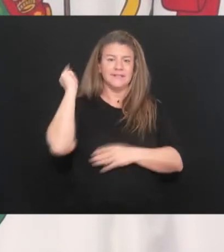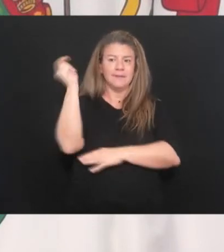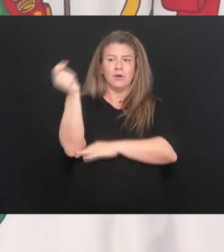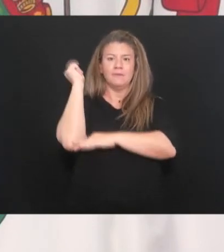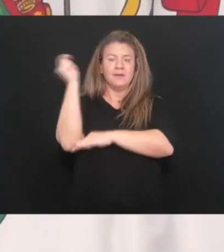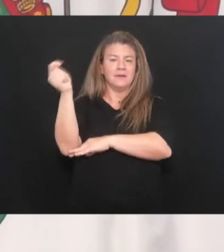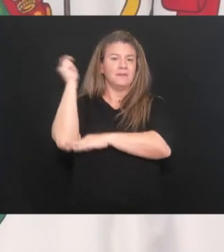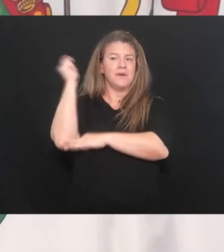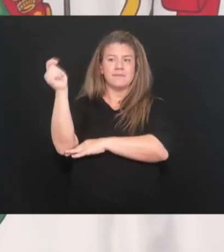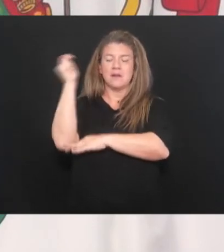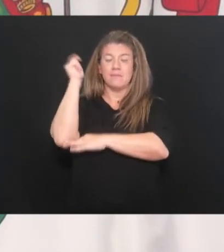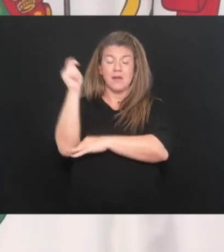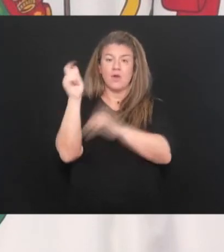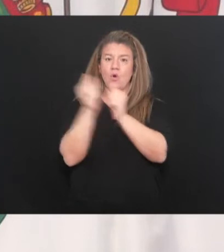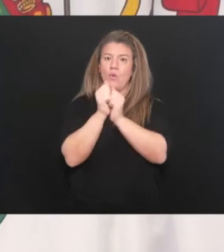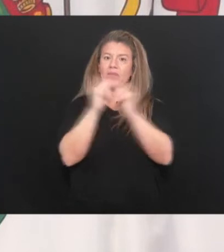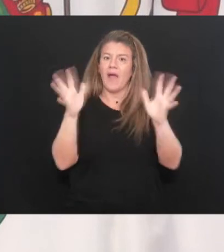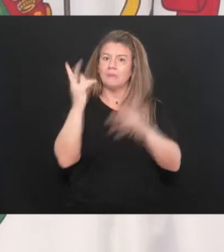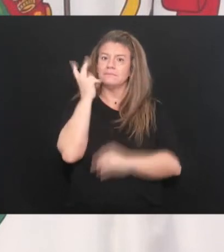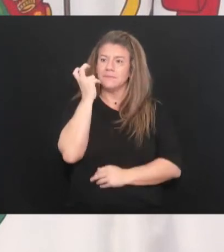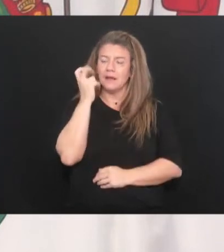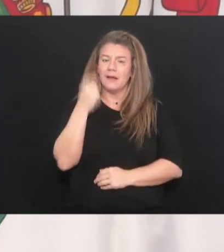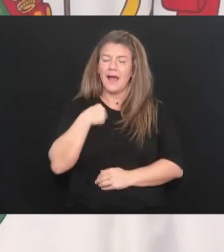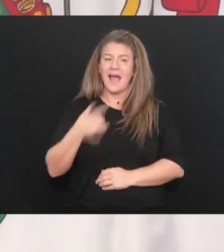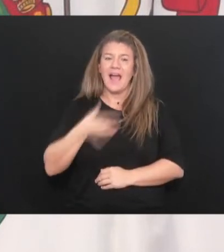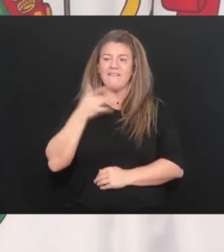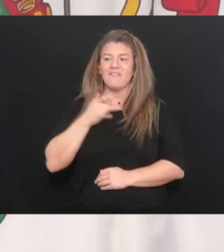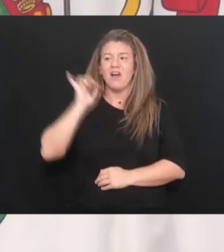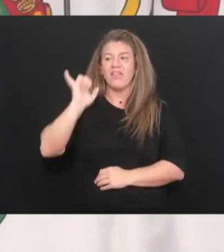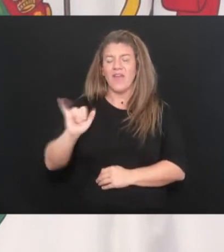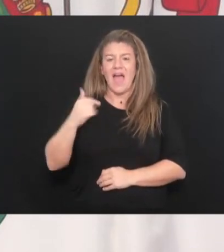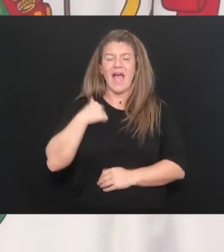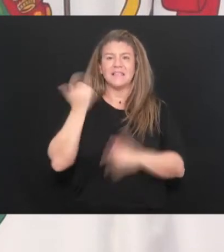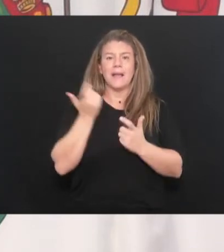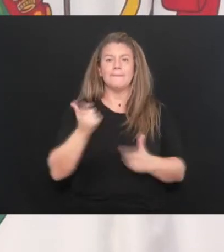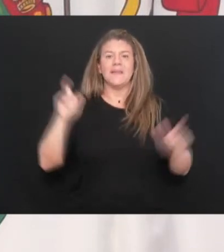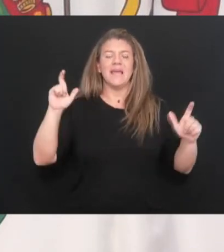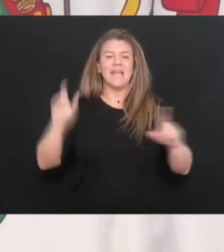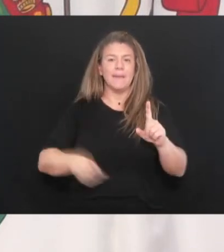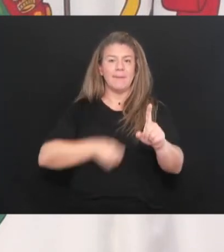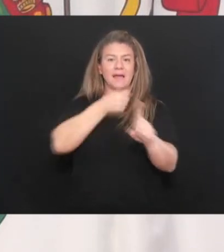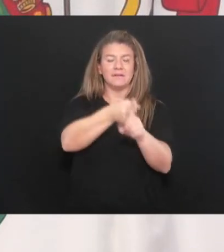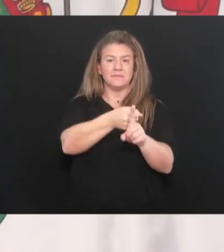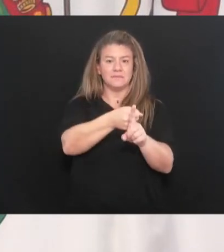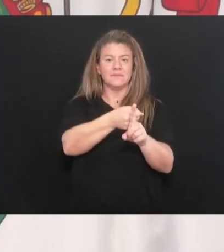and without any question, I think that has a profound impact.